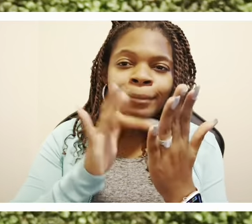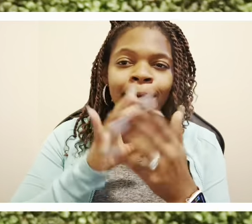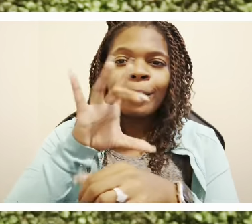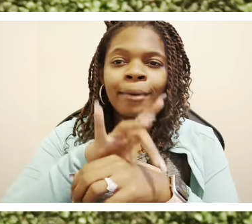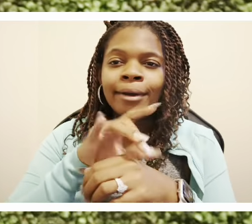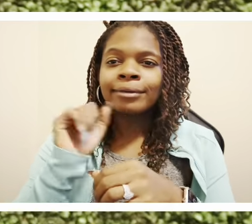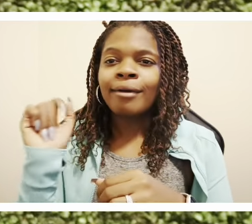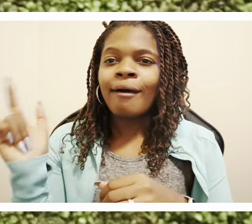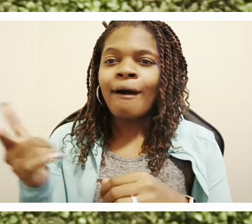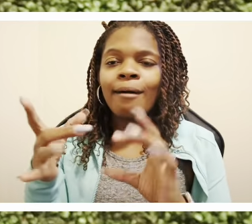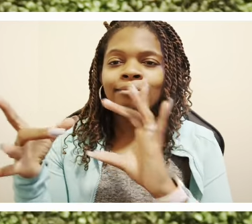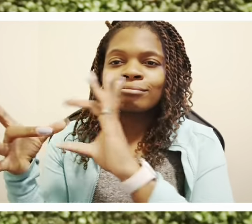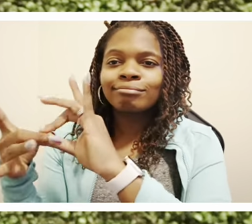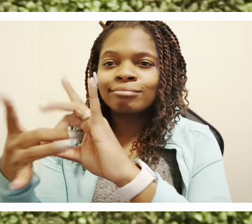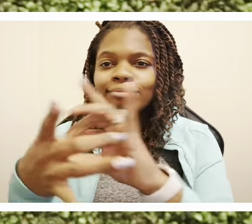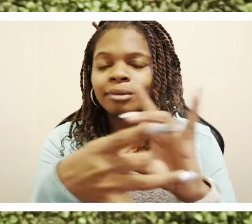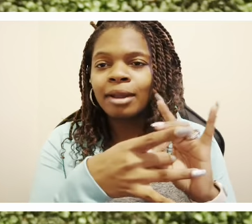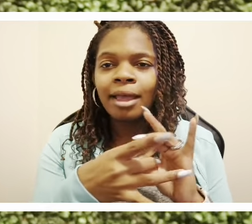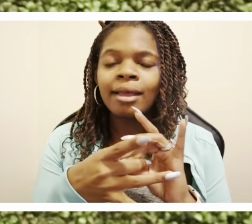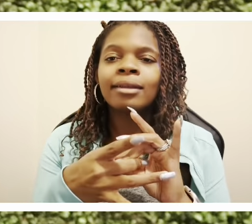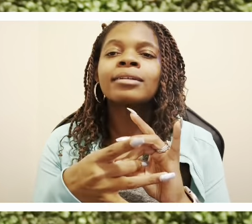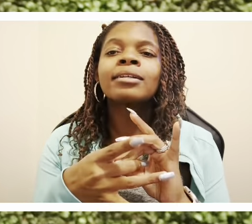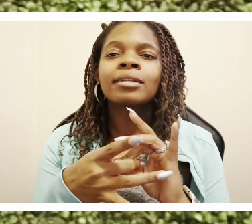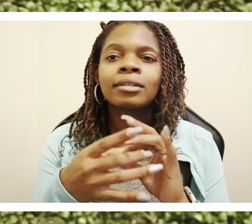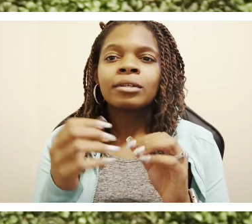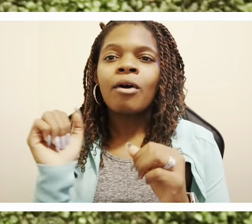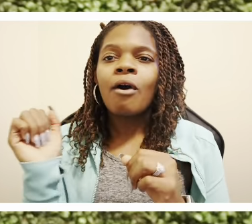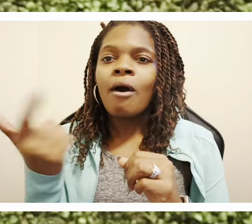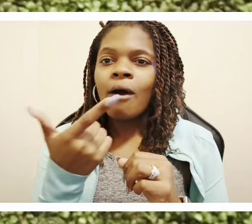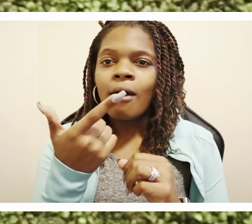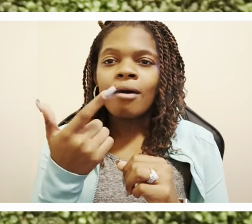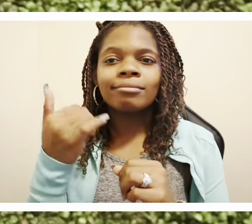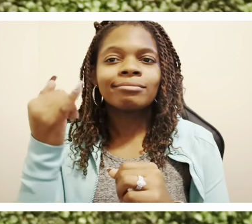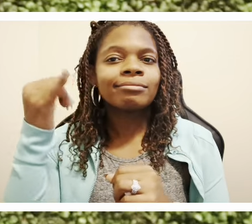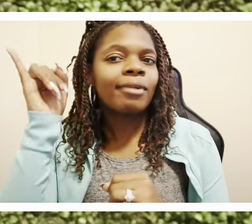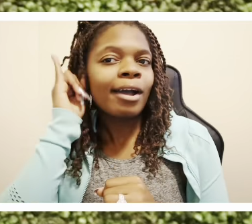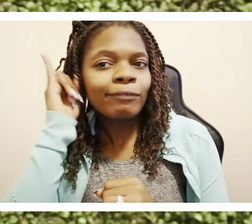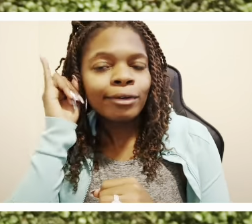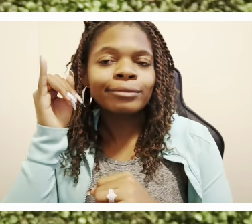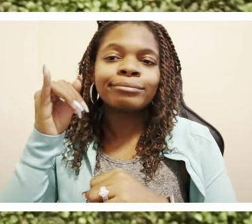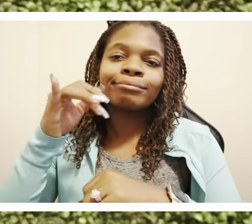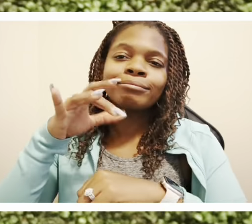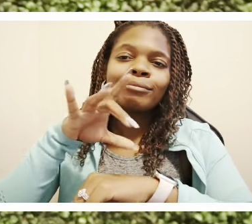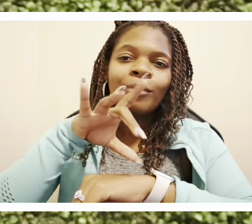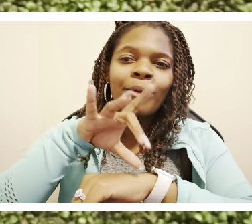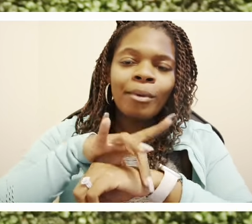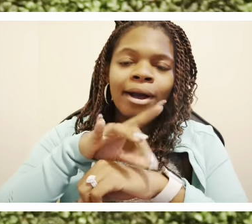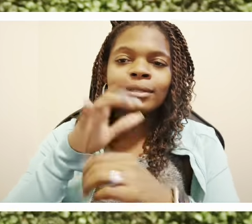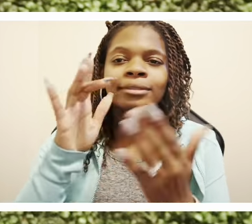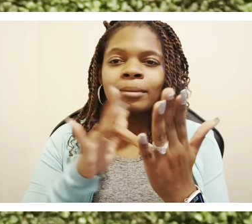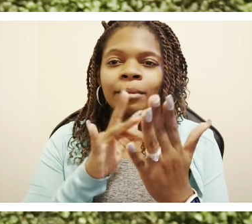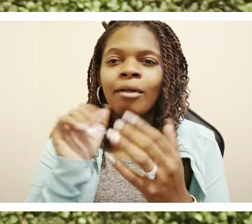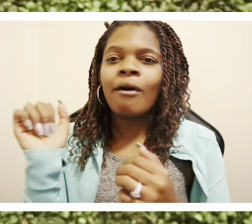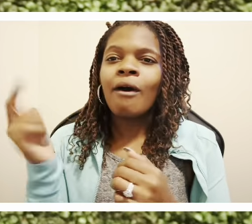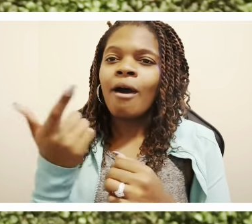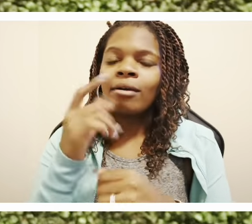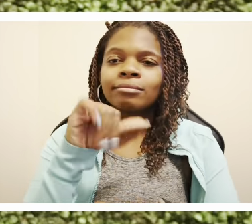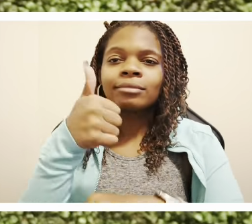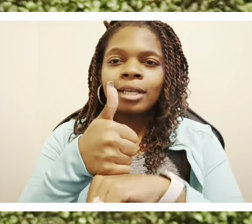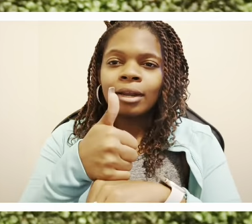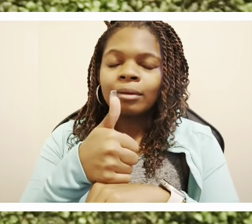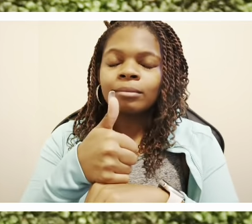So if I put focus mode on my phone, it's going to automatically do focus mode on my watch and